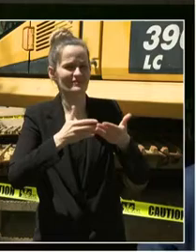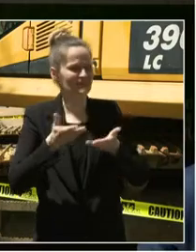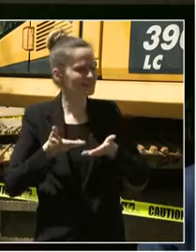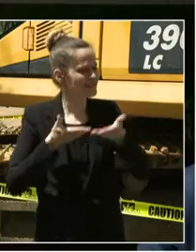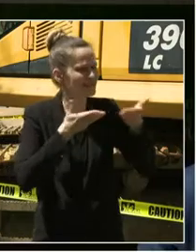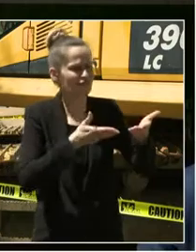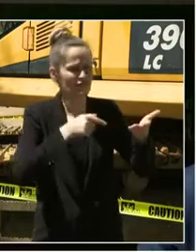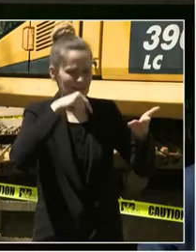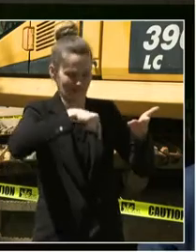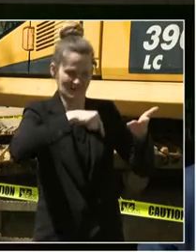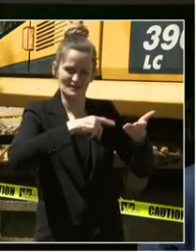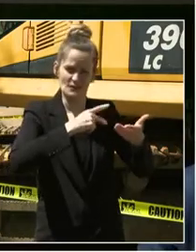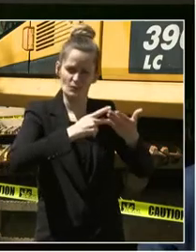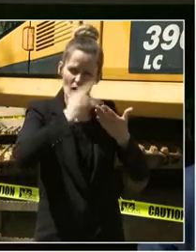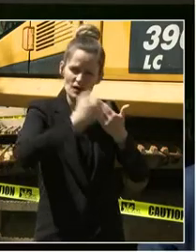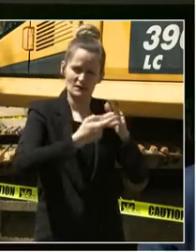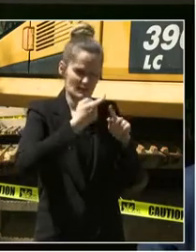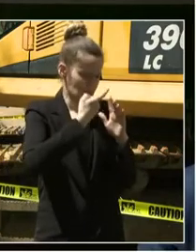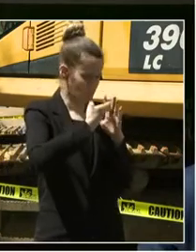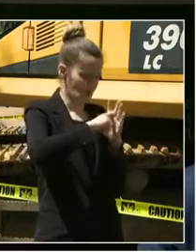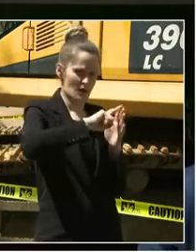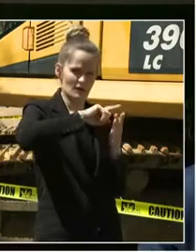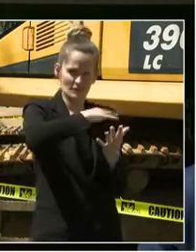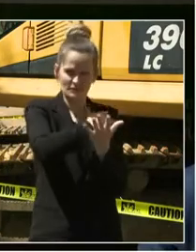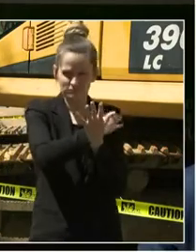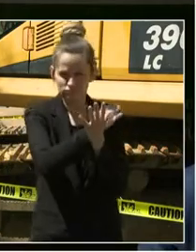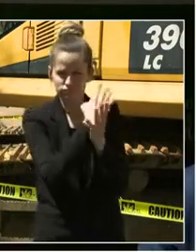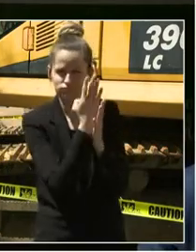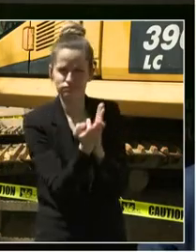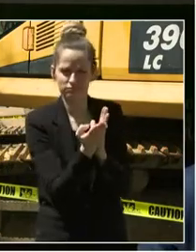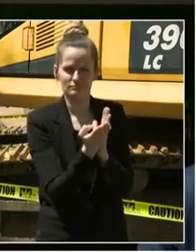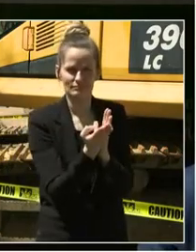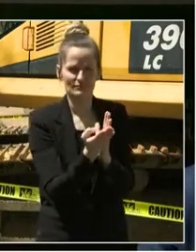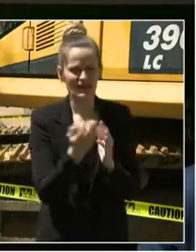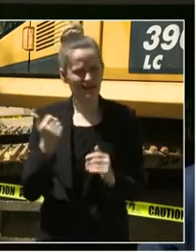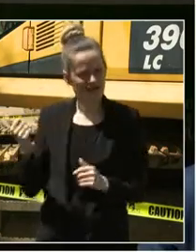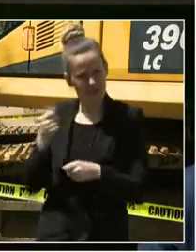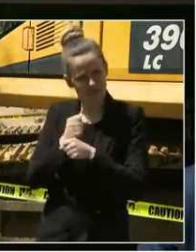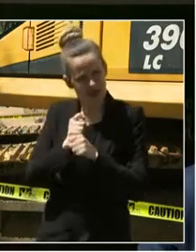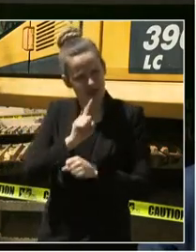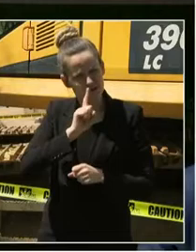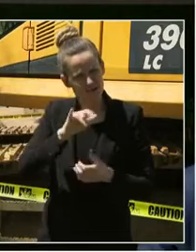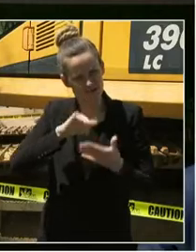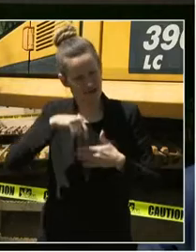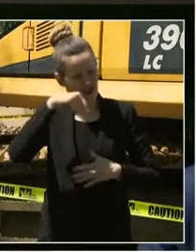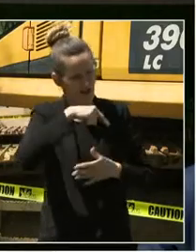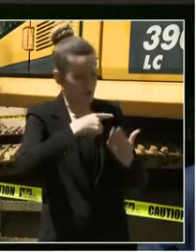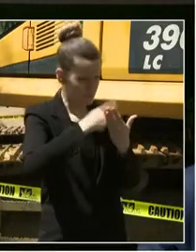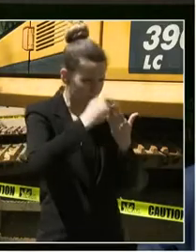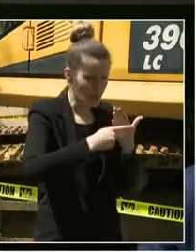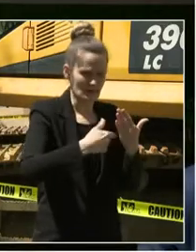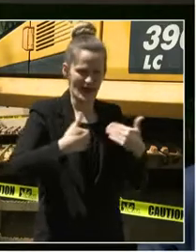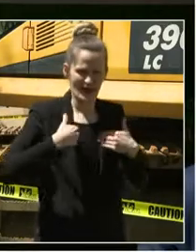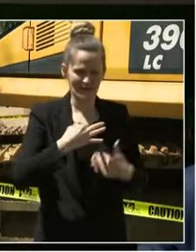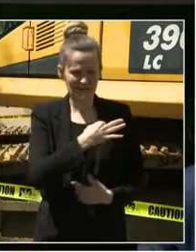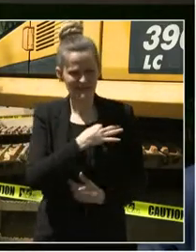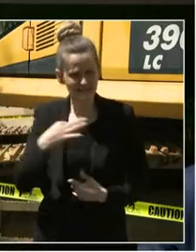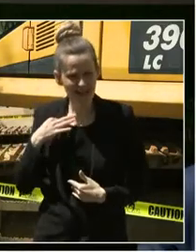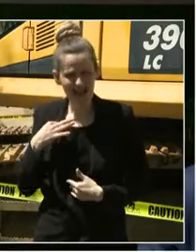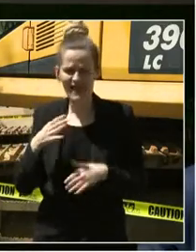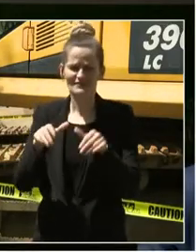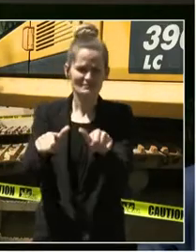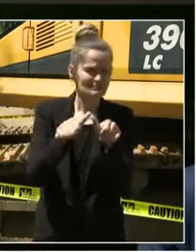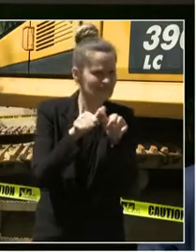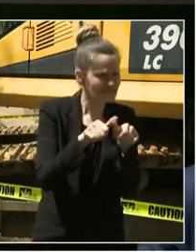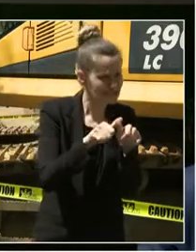and second for making sure that it is programmed and staffed and maintained in all of the